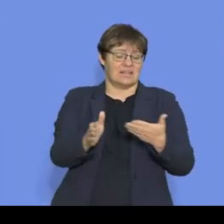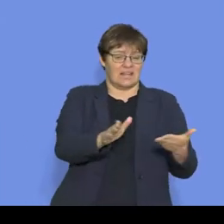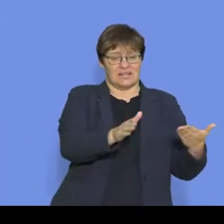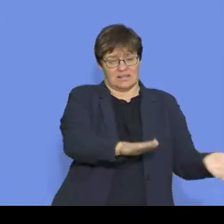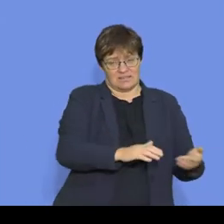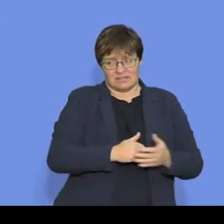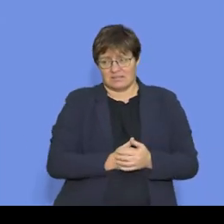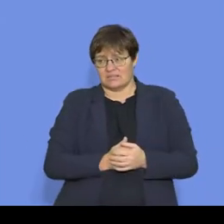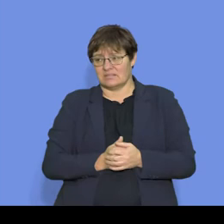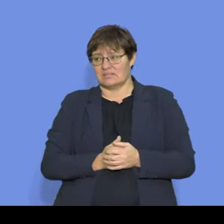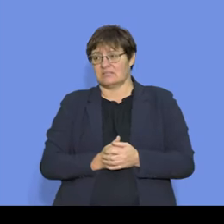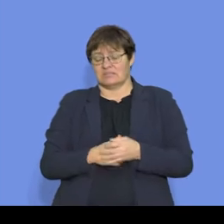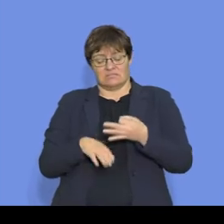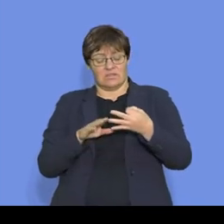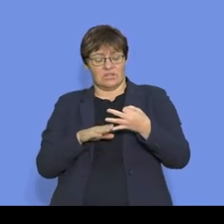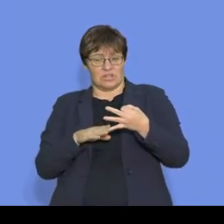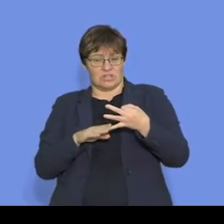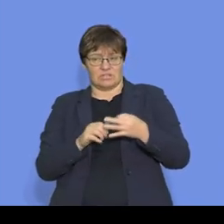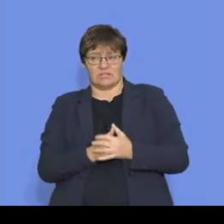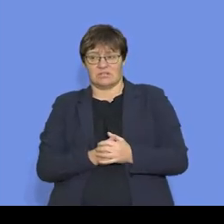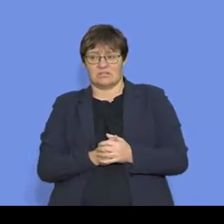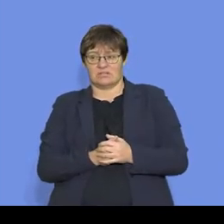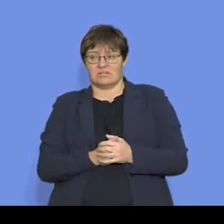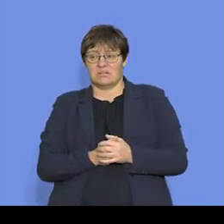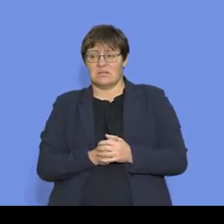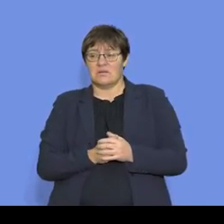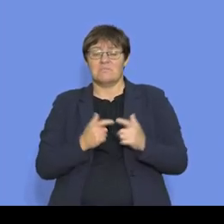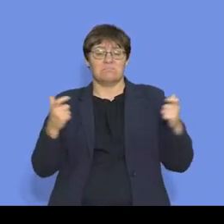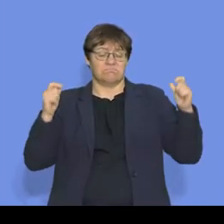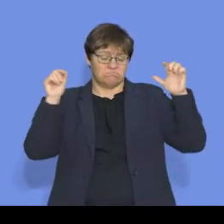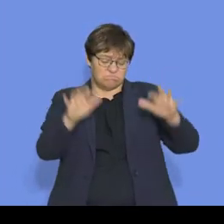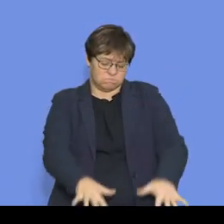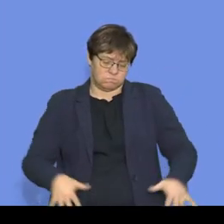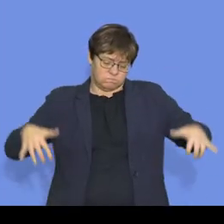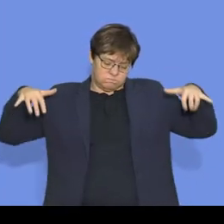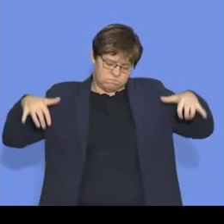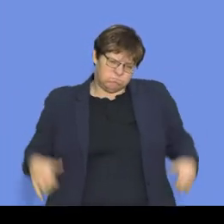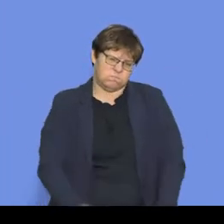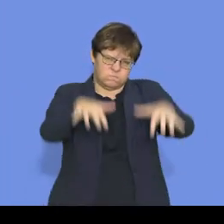animals. Third one, monstrous tsunamis